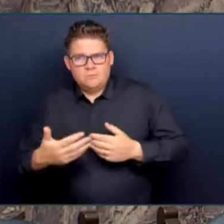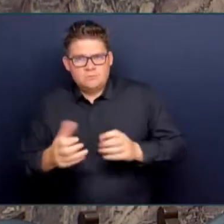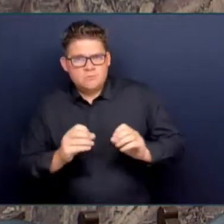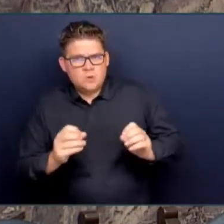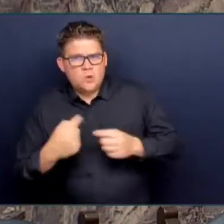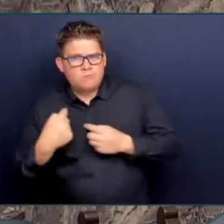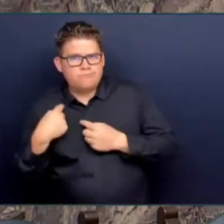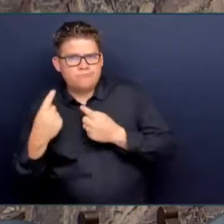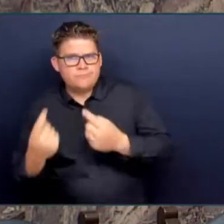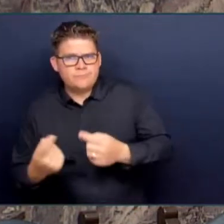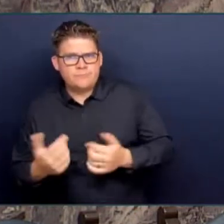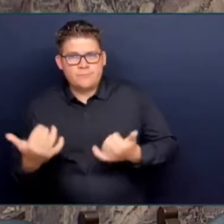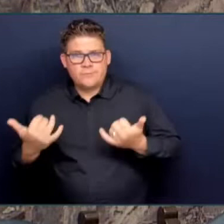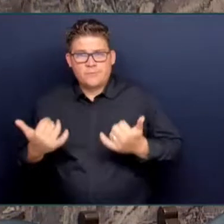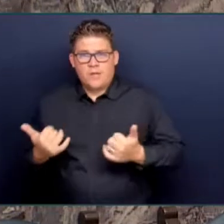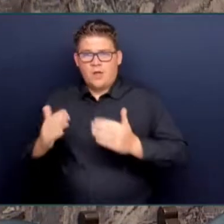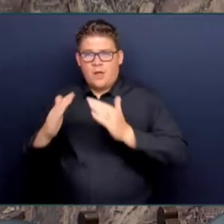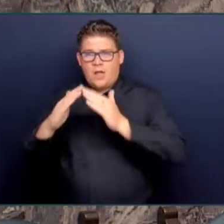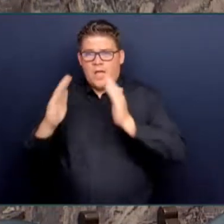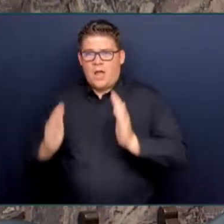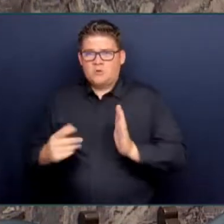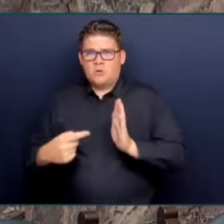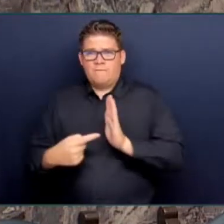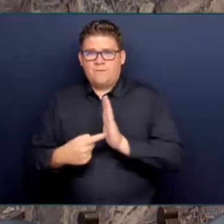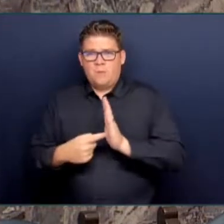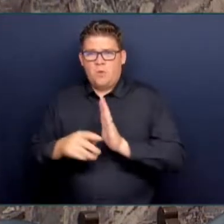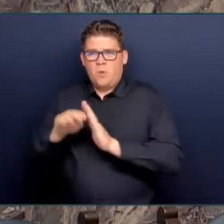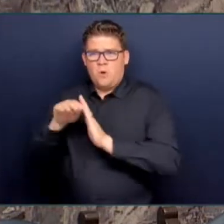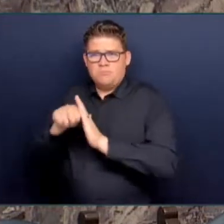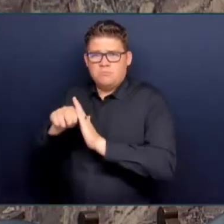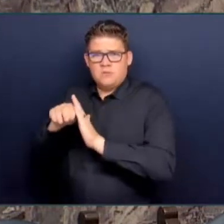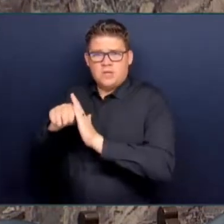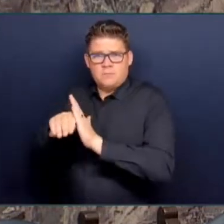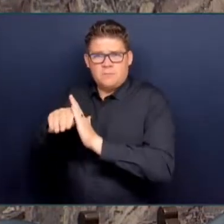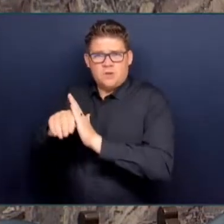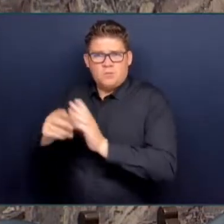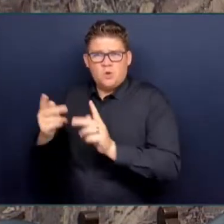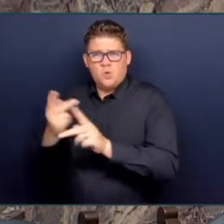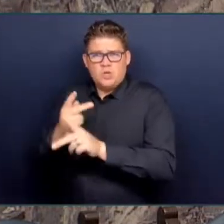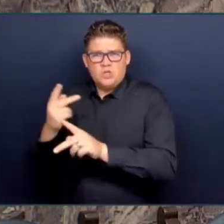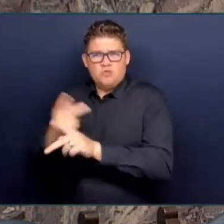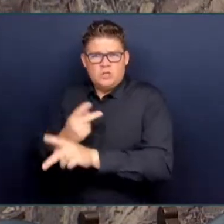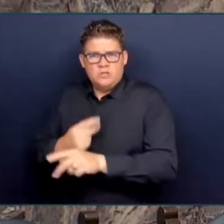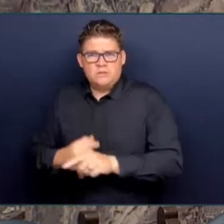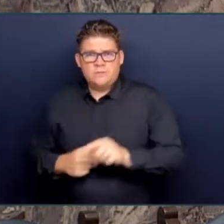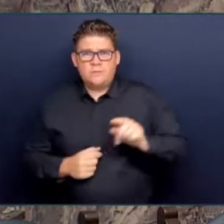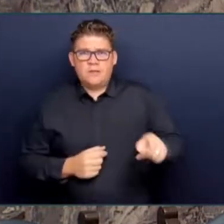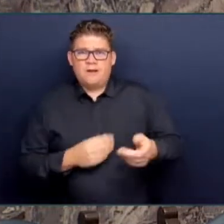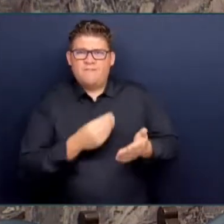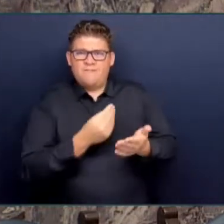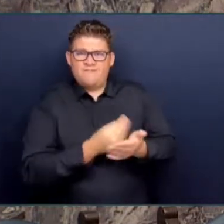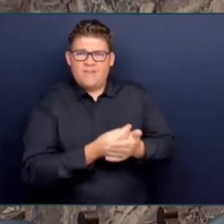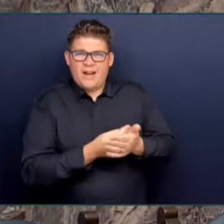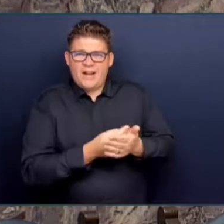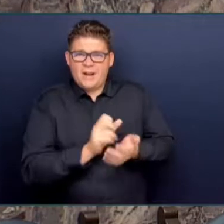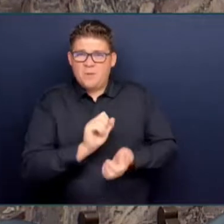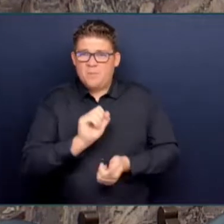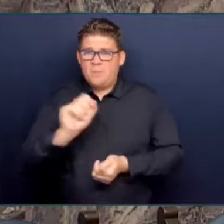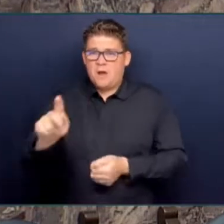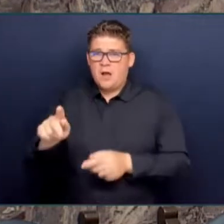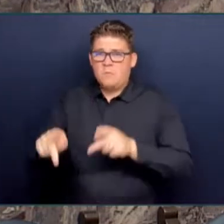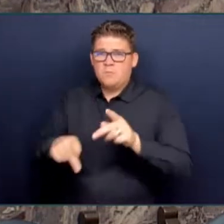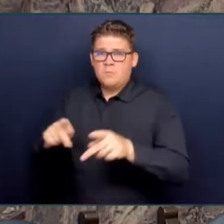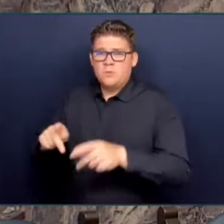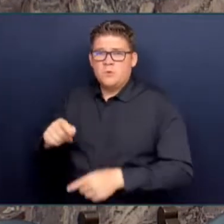And he has failed time and again to deliver the rebate. He even failed to mention the rebate in his 100-day non-action